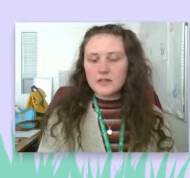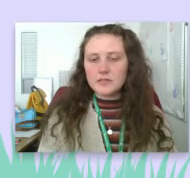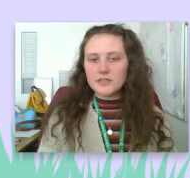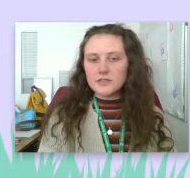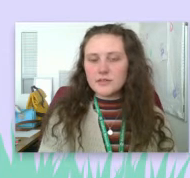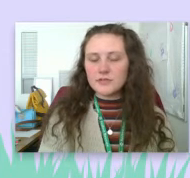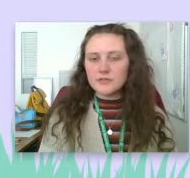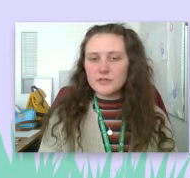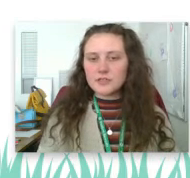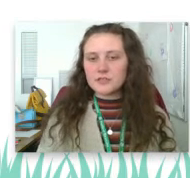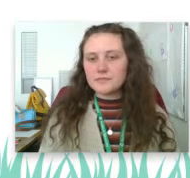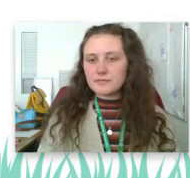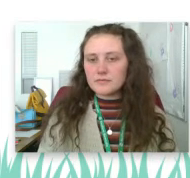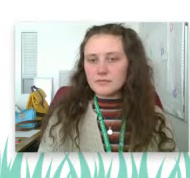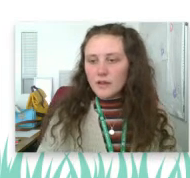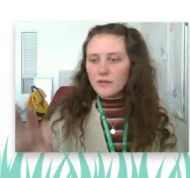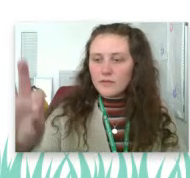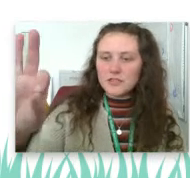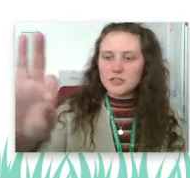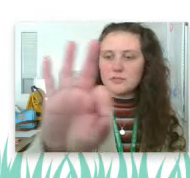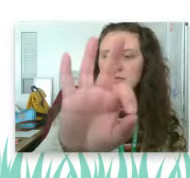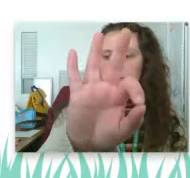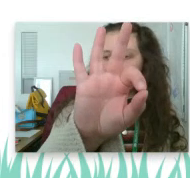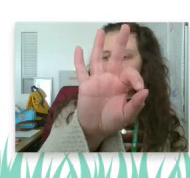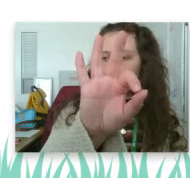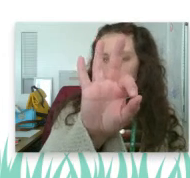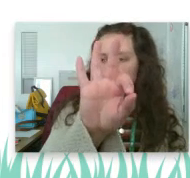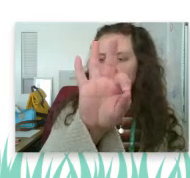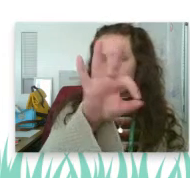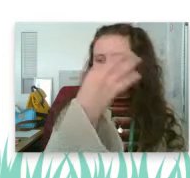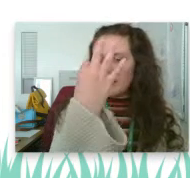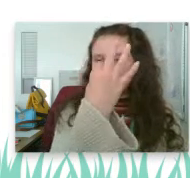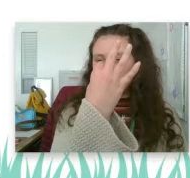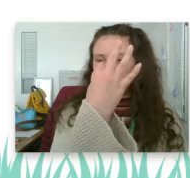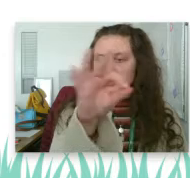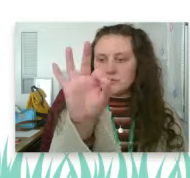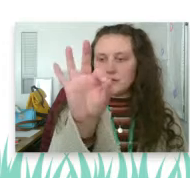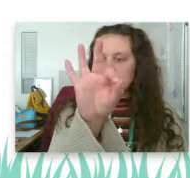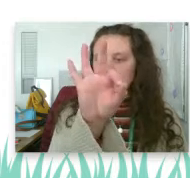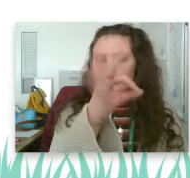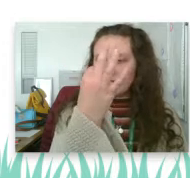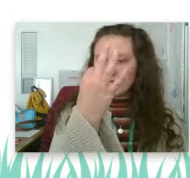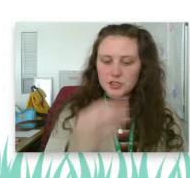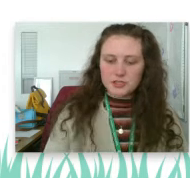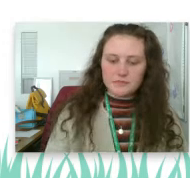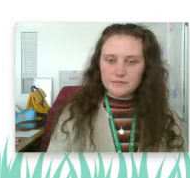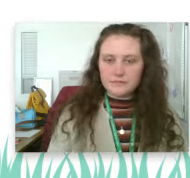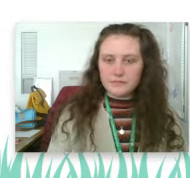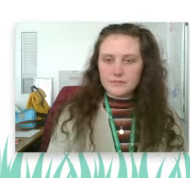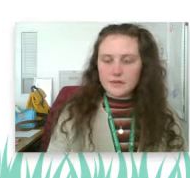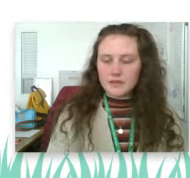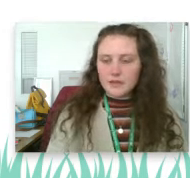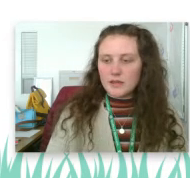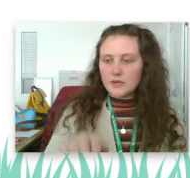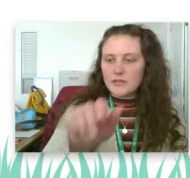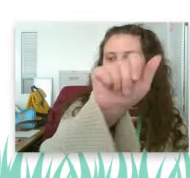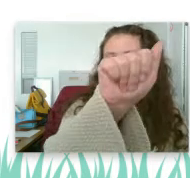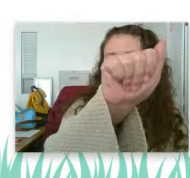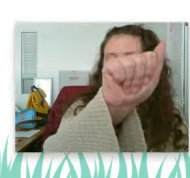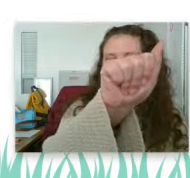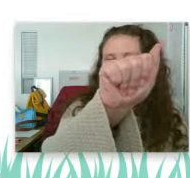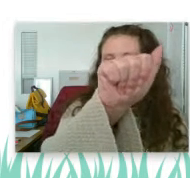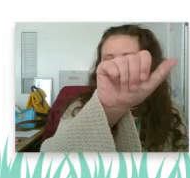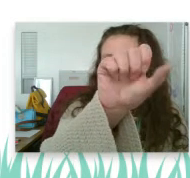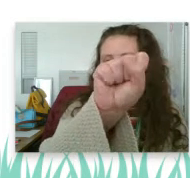okay? So here's the review first. French, remember, it's an F, and just twist your wrist. French. Then we